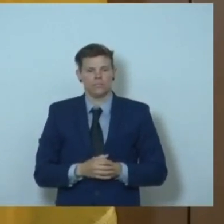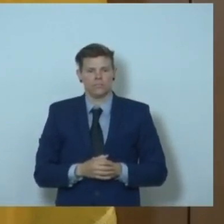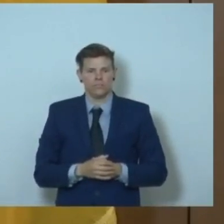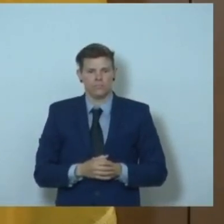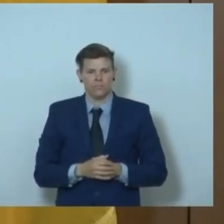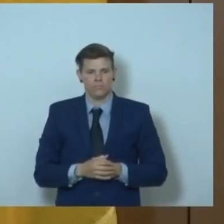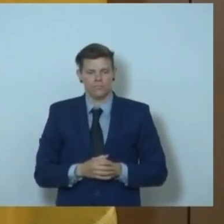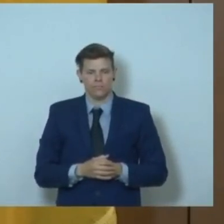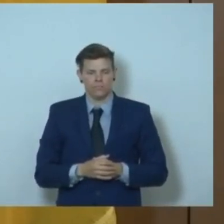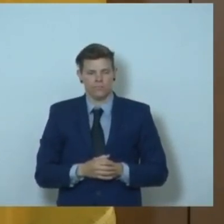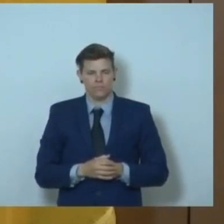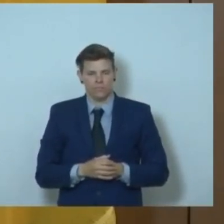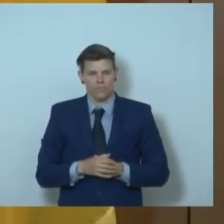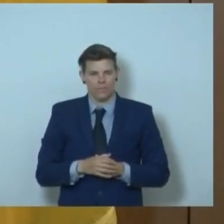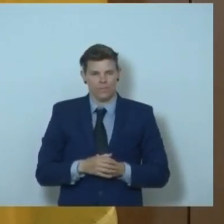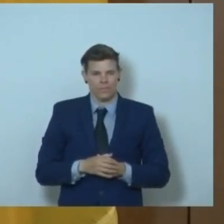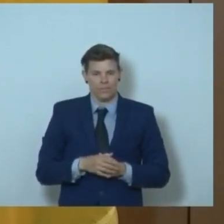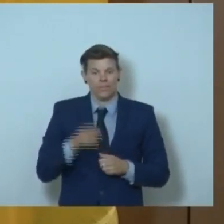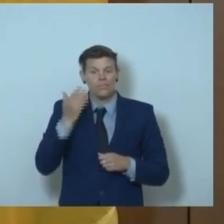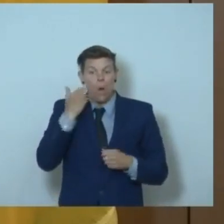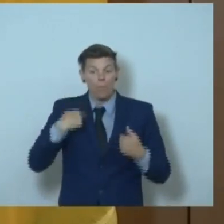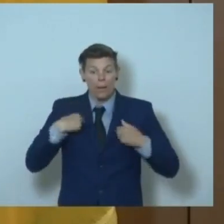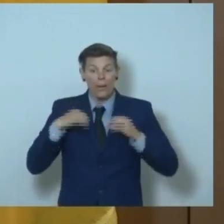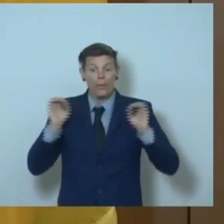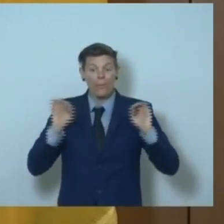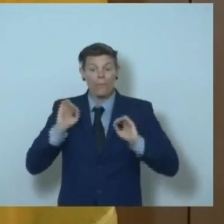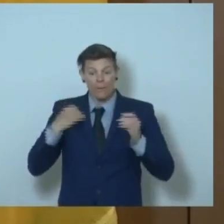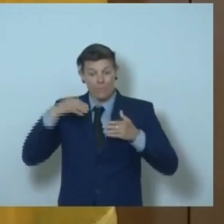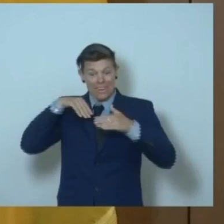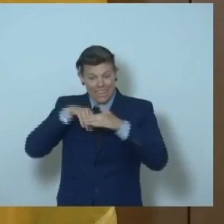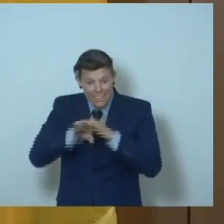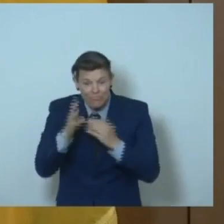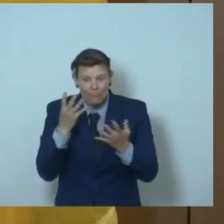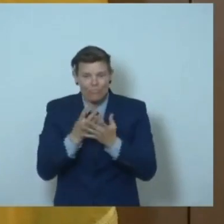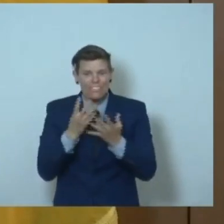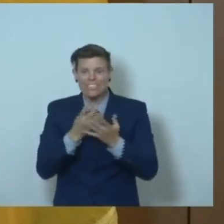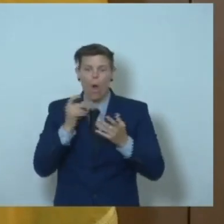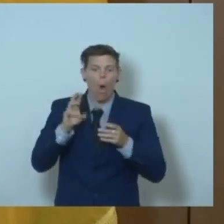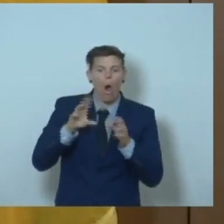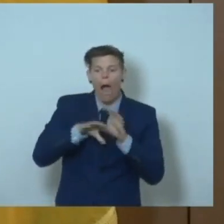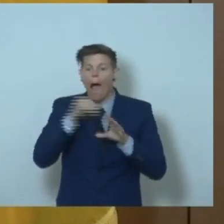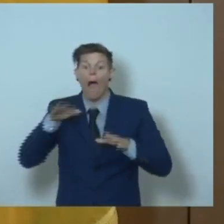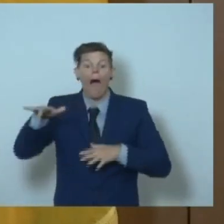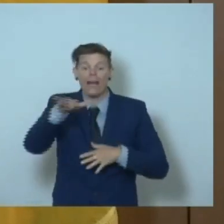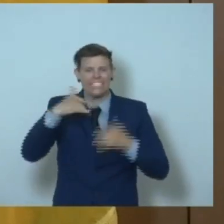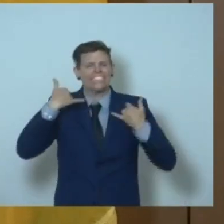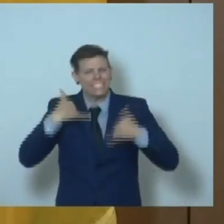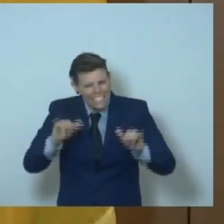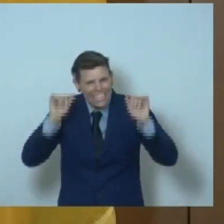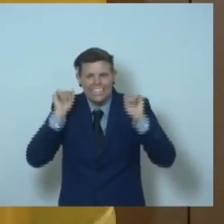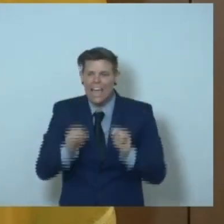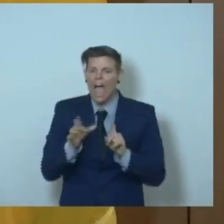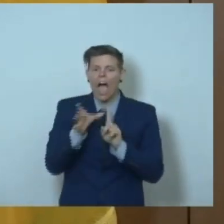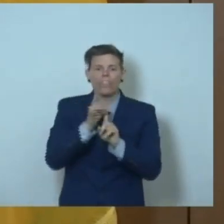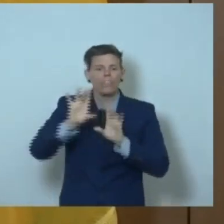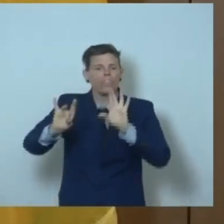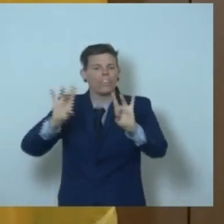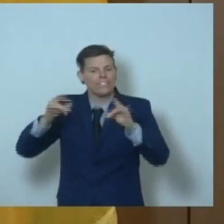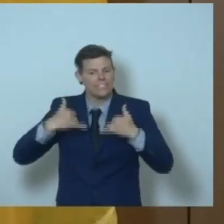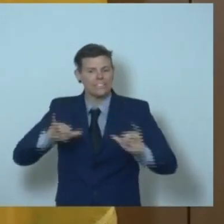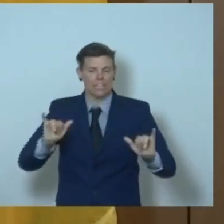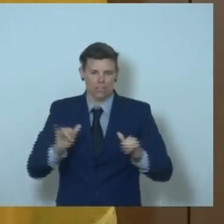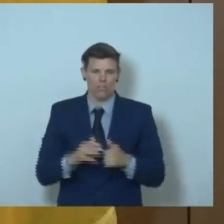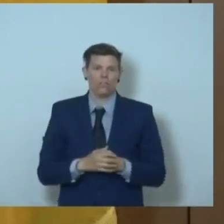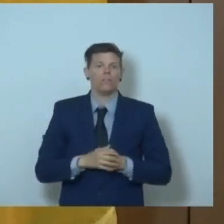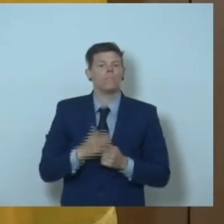a confined area or to another person. So what we did is mitigating strategies. And the point I was making is that in Otero